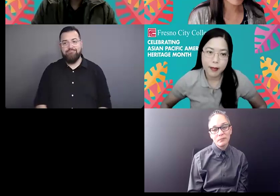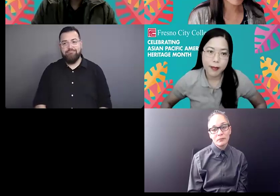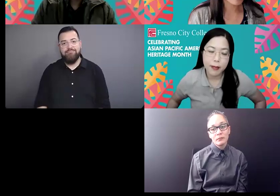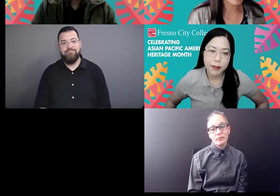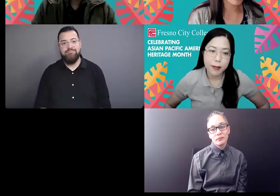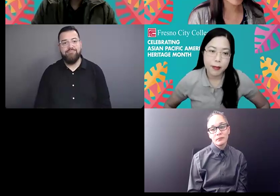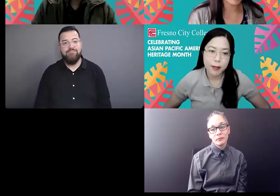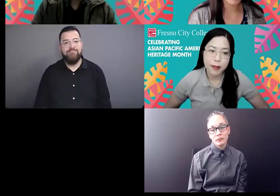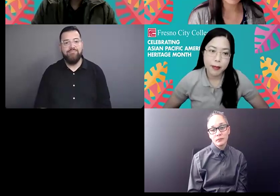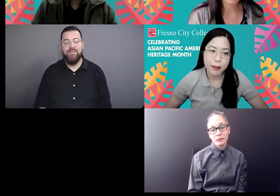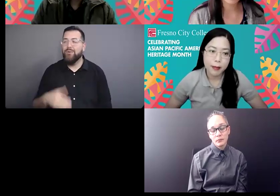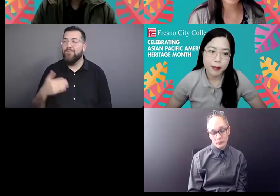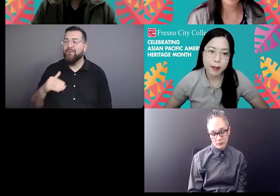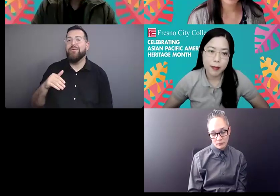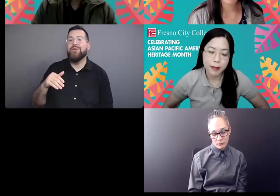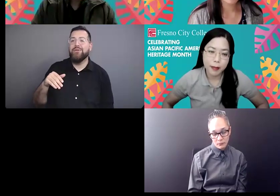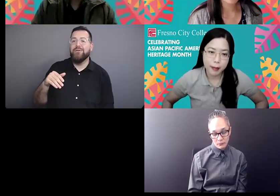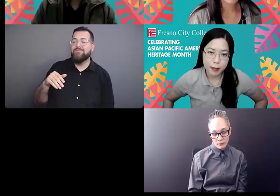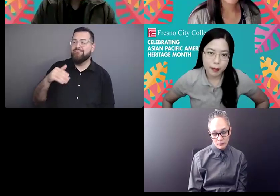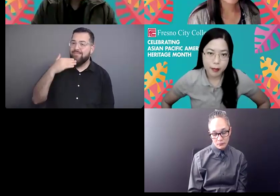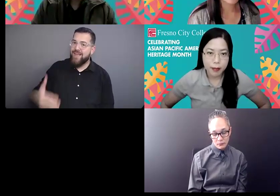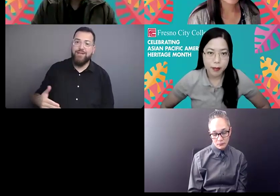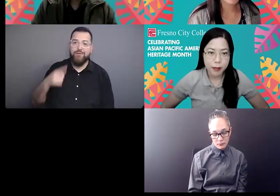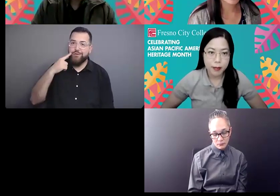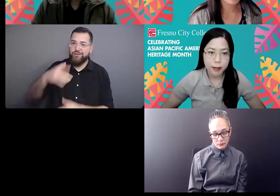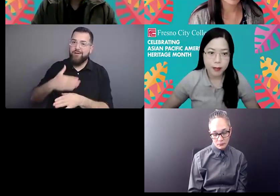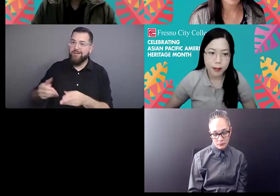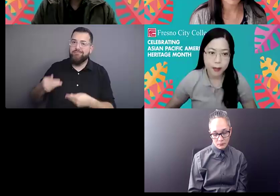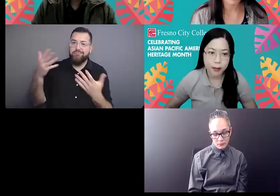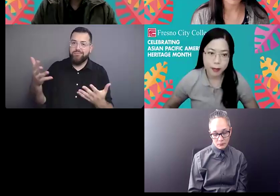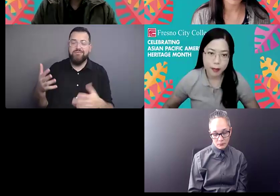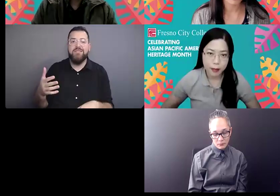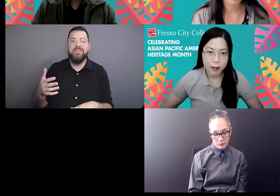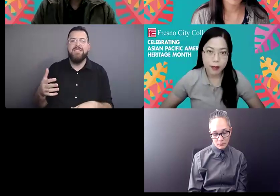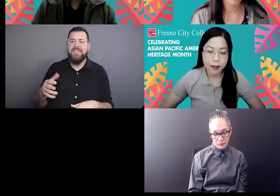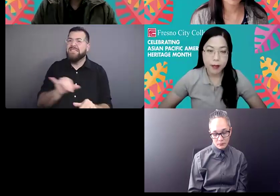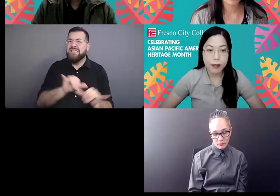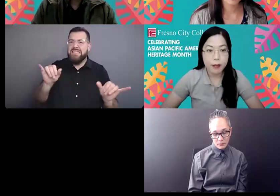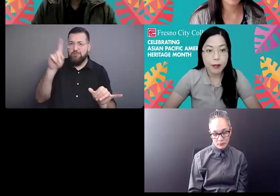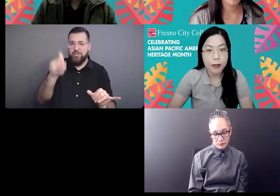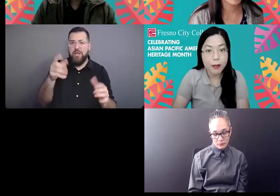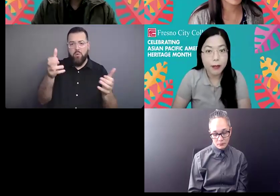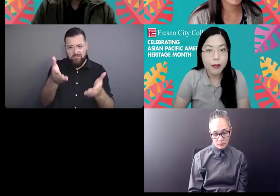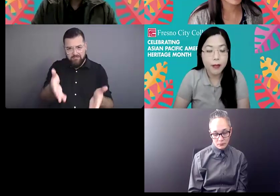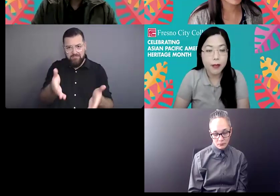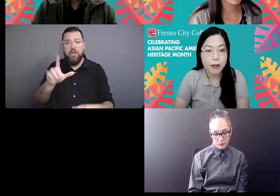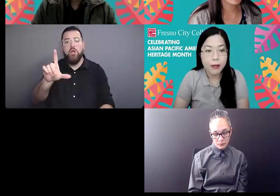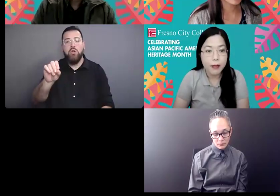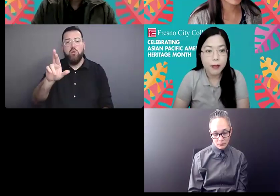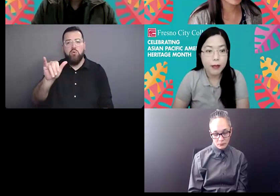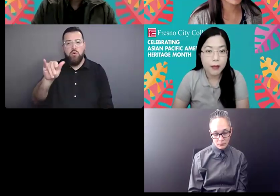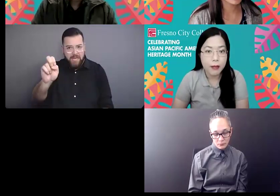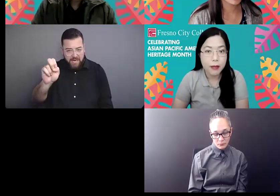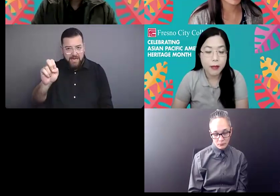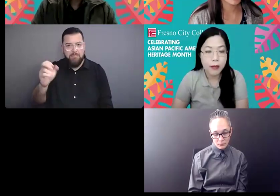Thank you, Repreet. So I actually want to address this same question to Lorraine, because Lorraine, you shared with us earlier